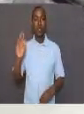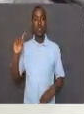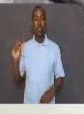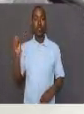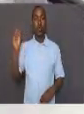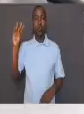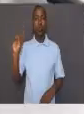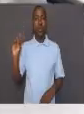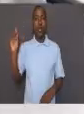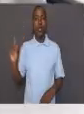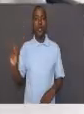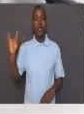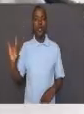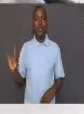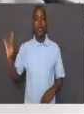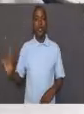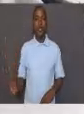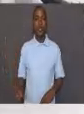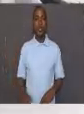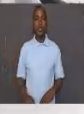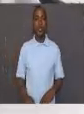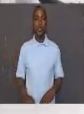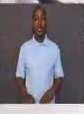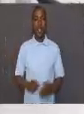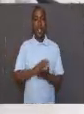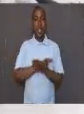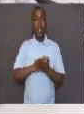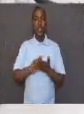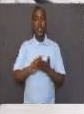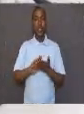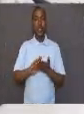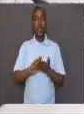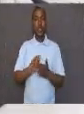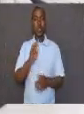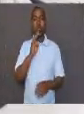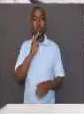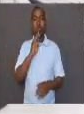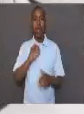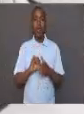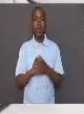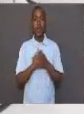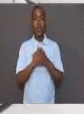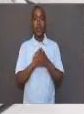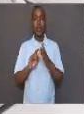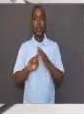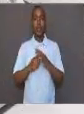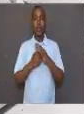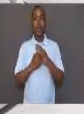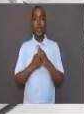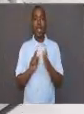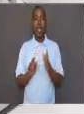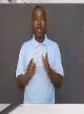schistosomiasis by studying the freshwater snails that carry the